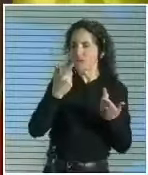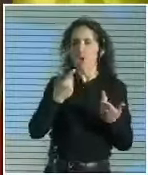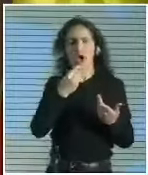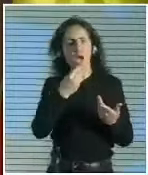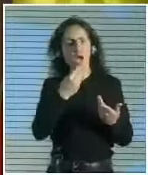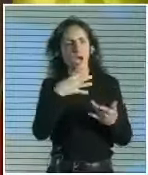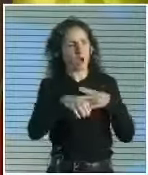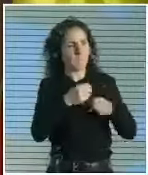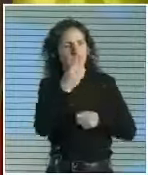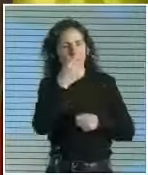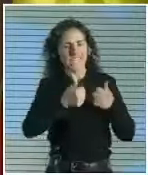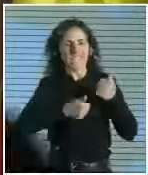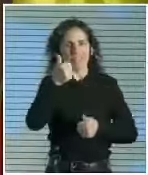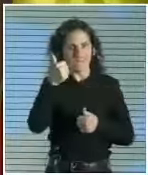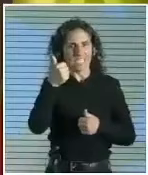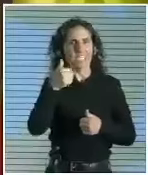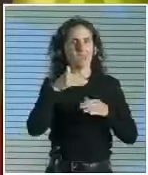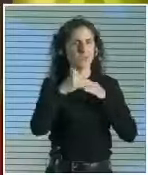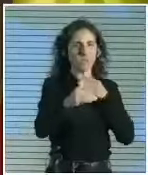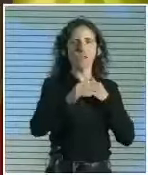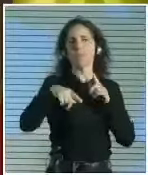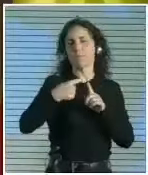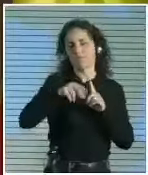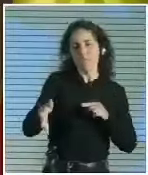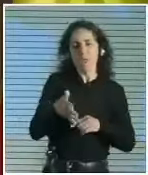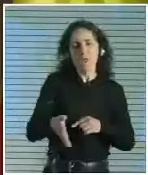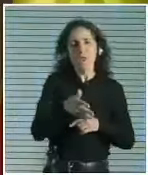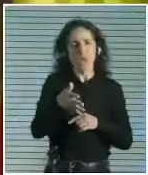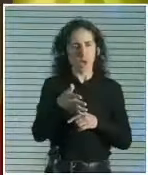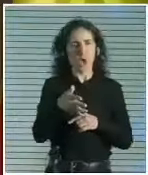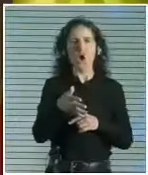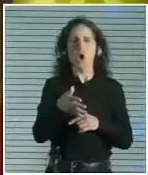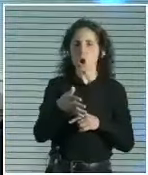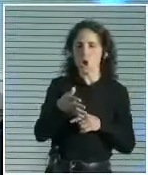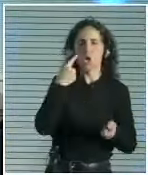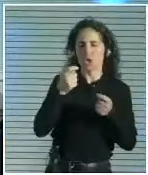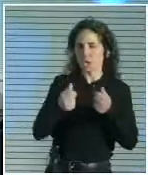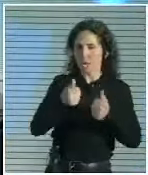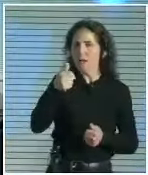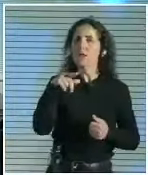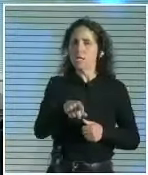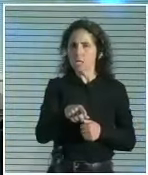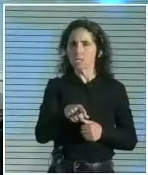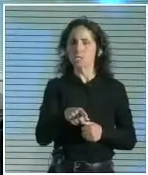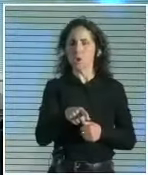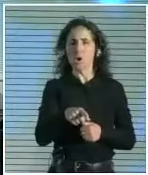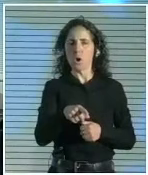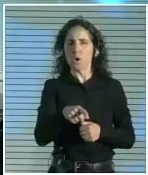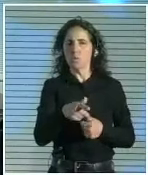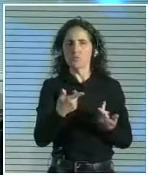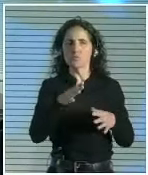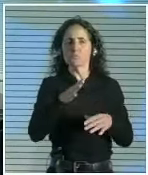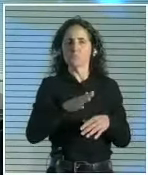cost effective, it's good for the environment. And on top of that, unfortunately, still 1 out of 9 people still go to